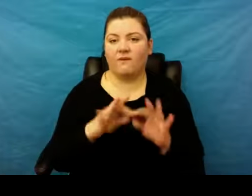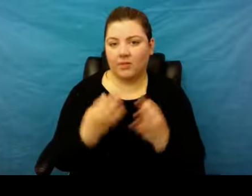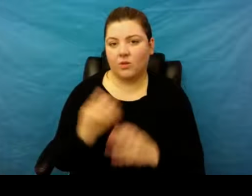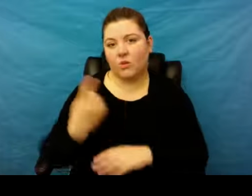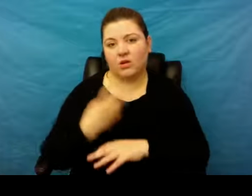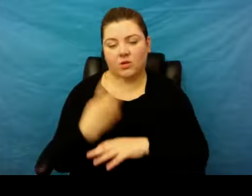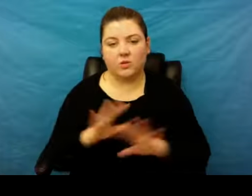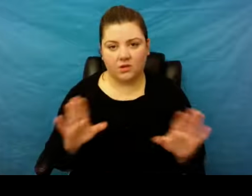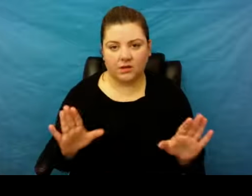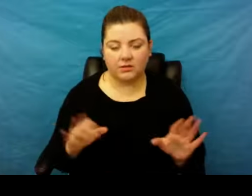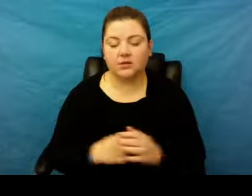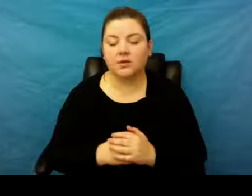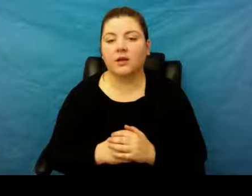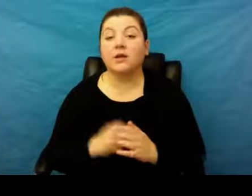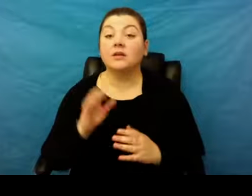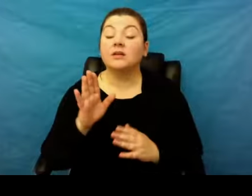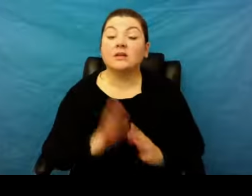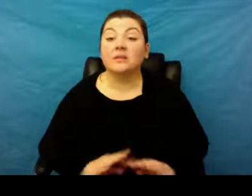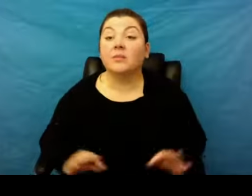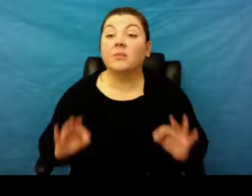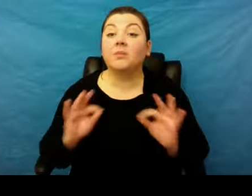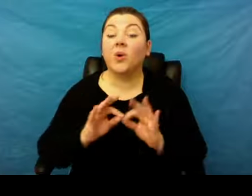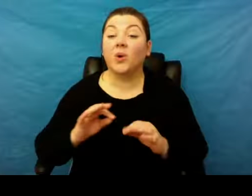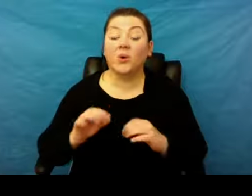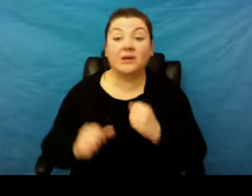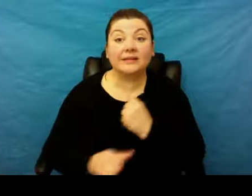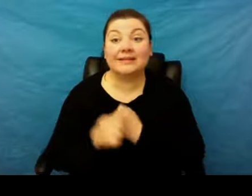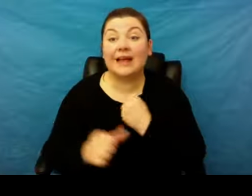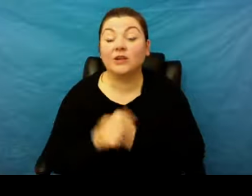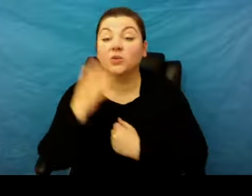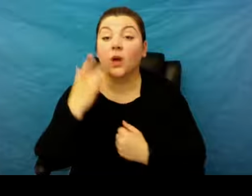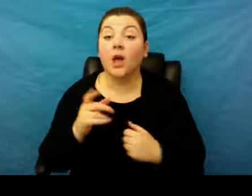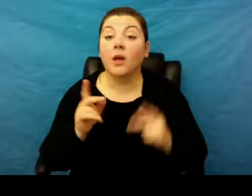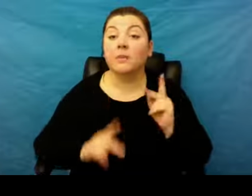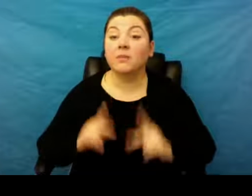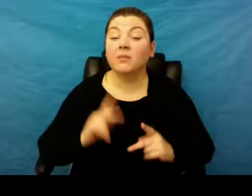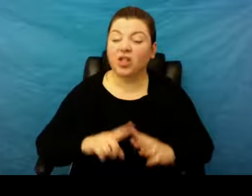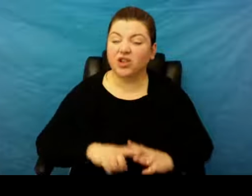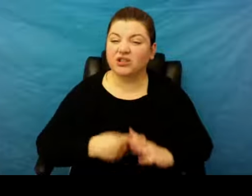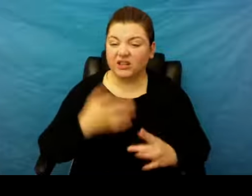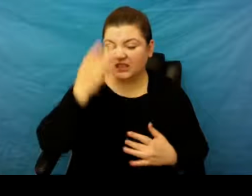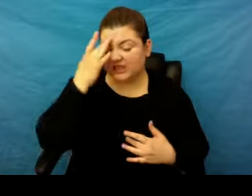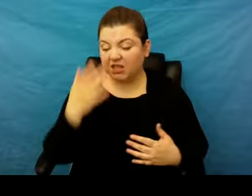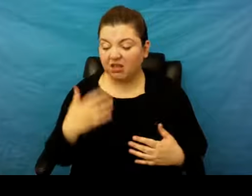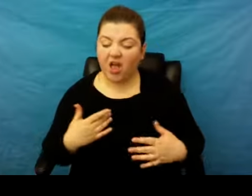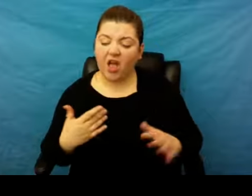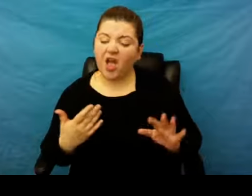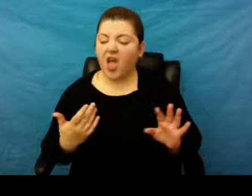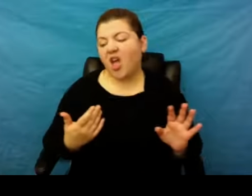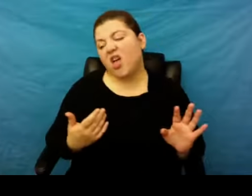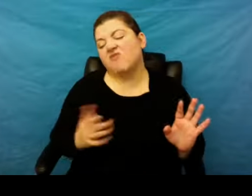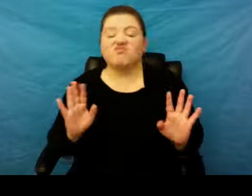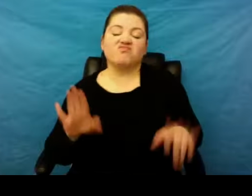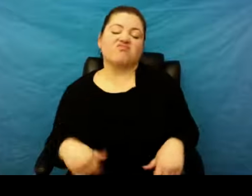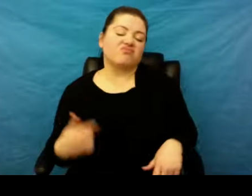The place we get into danger is people being too cavalier when they're developing symptoms and exposing